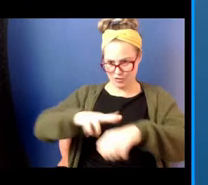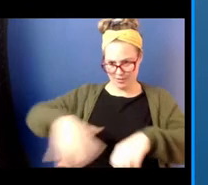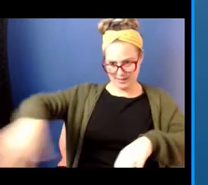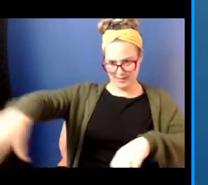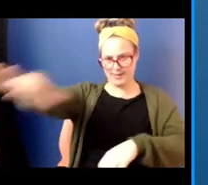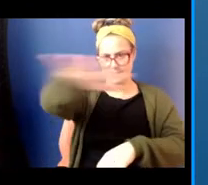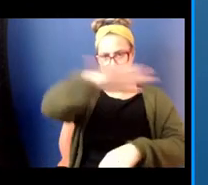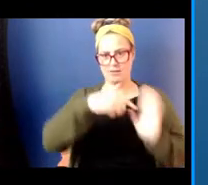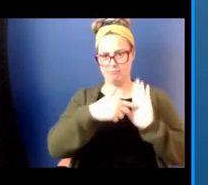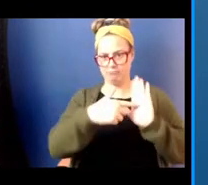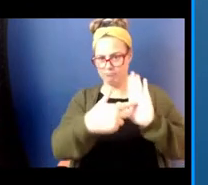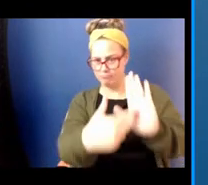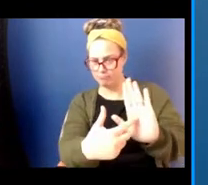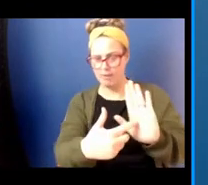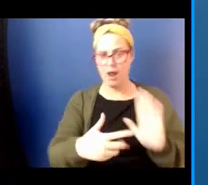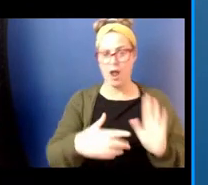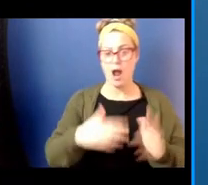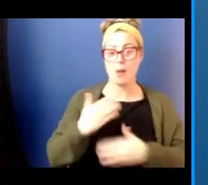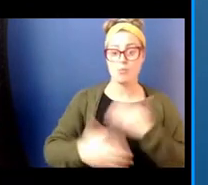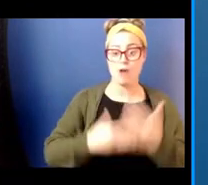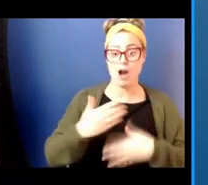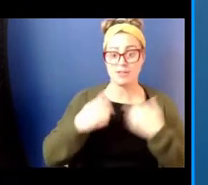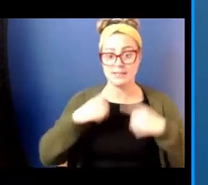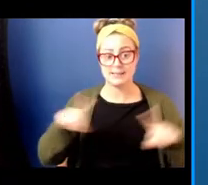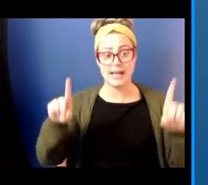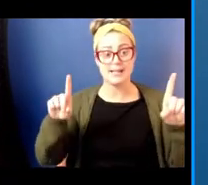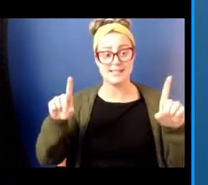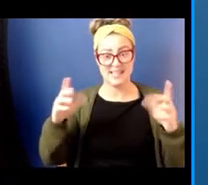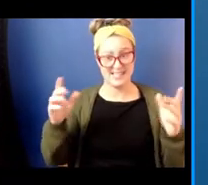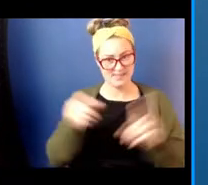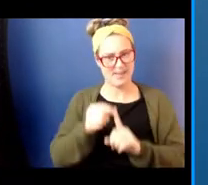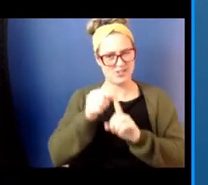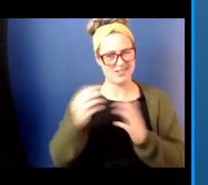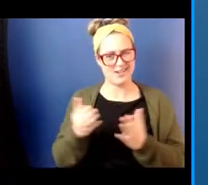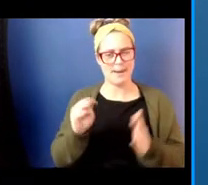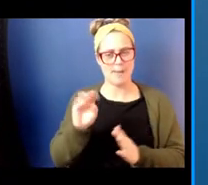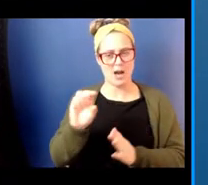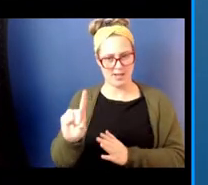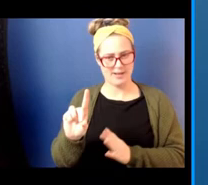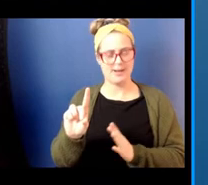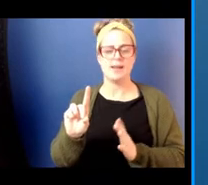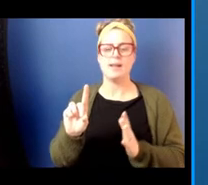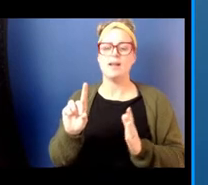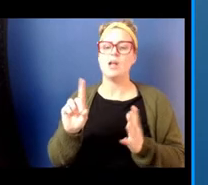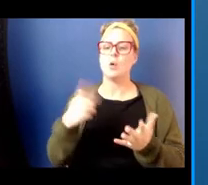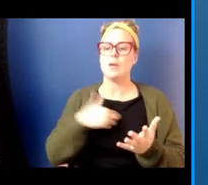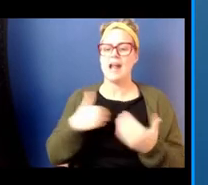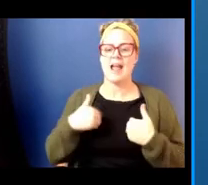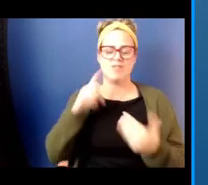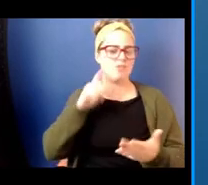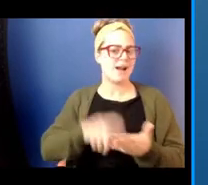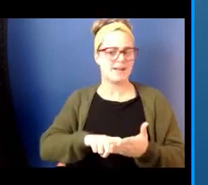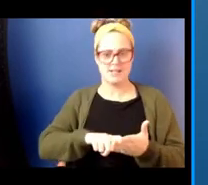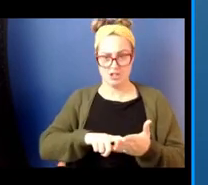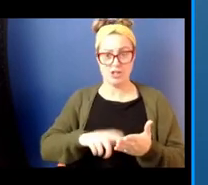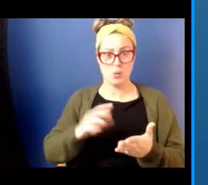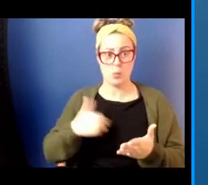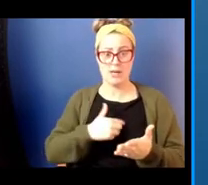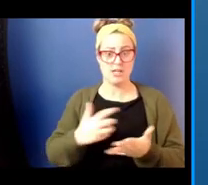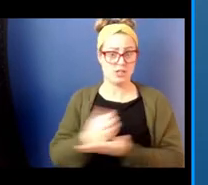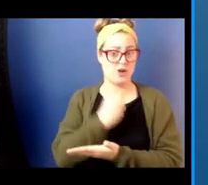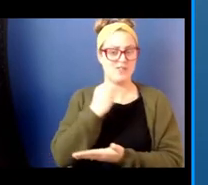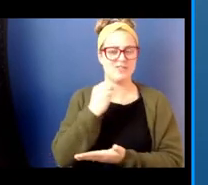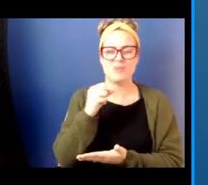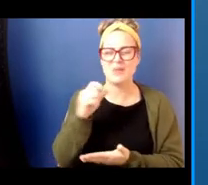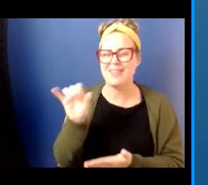is gaining us the recognition that we deserve we are truly The Little Engine That Could and we will continue to be The Little Engine That Could